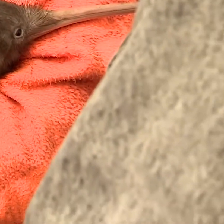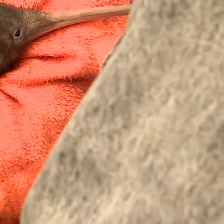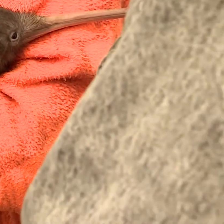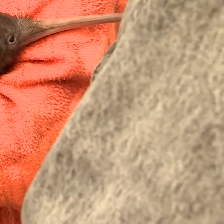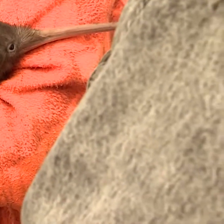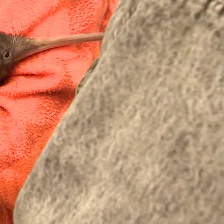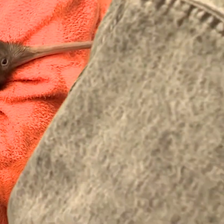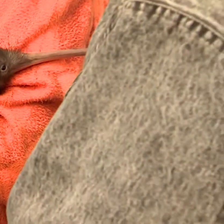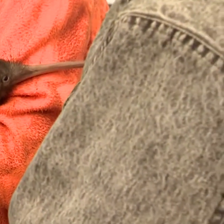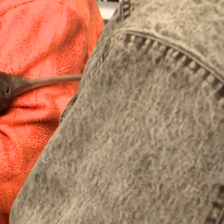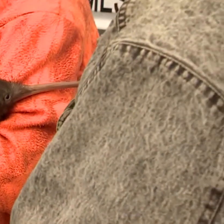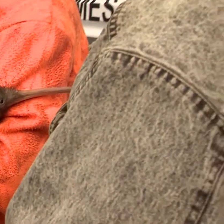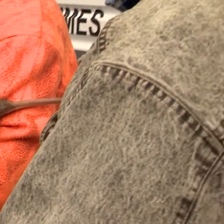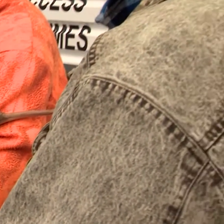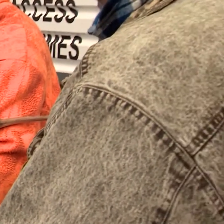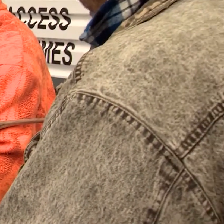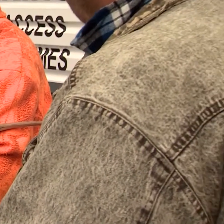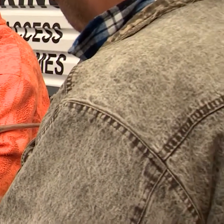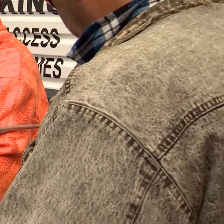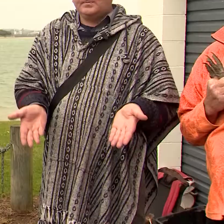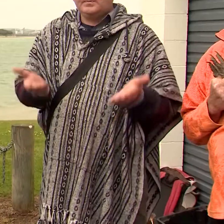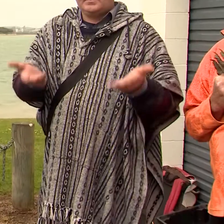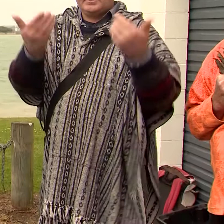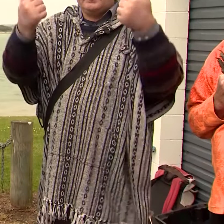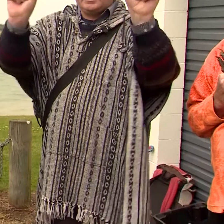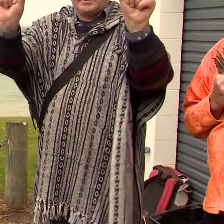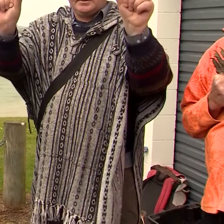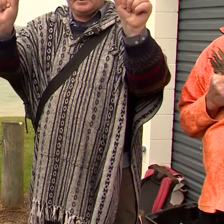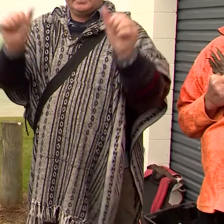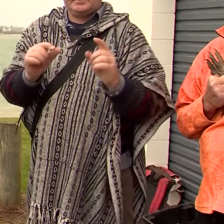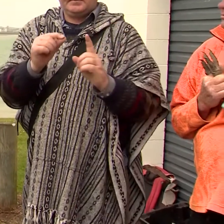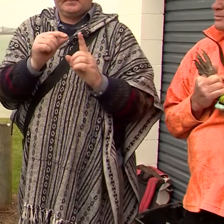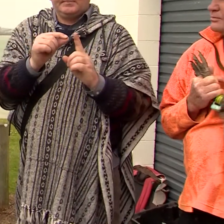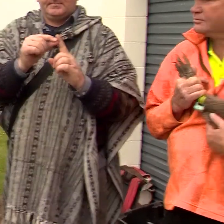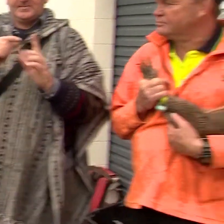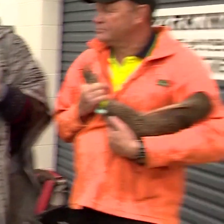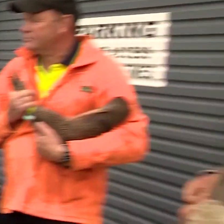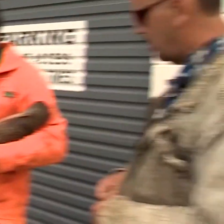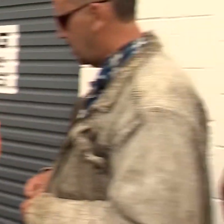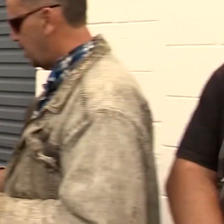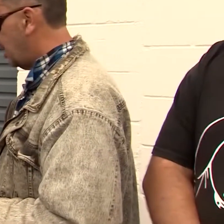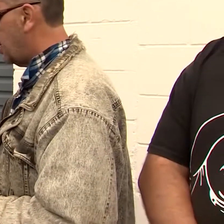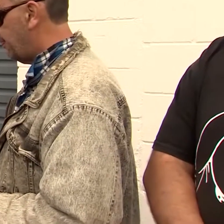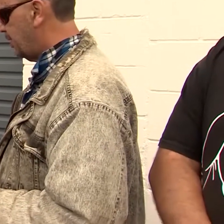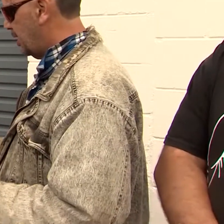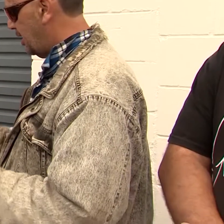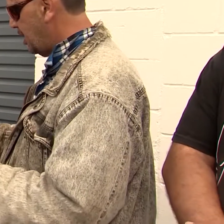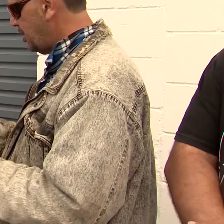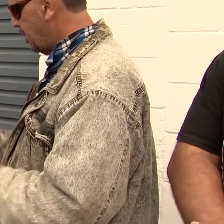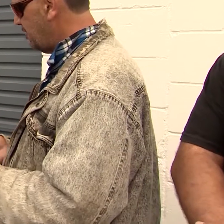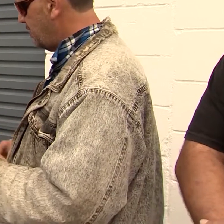nā te hapori turi, tētahi o nā manu I tapa ki te inua Māori, Pikiake. Taru Black, te ao